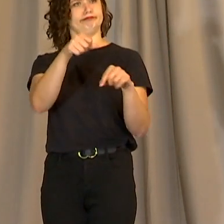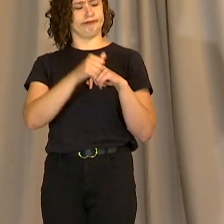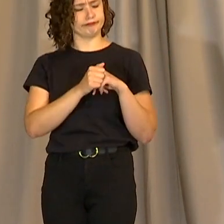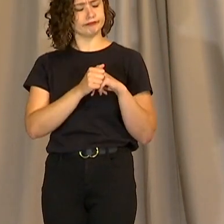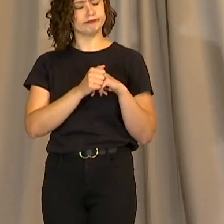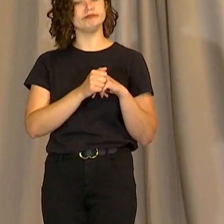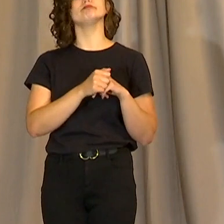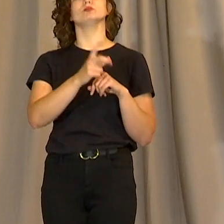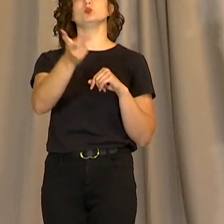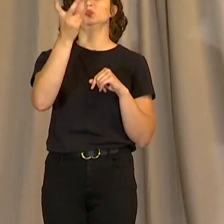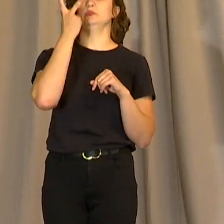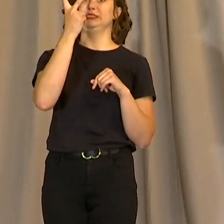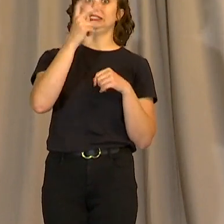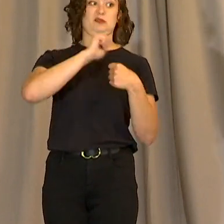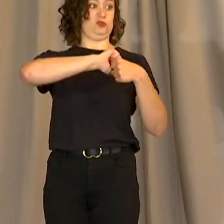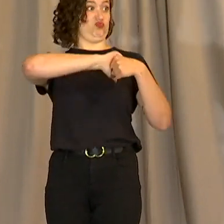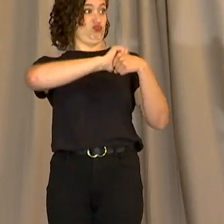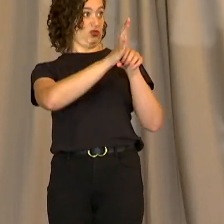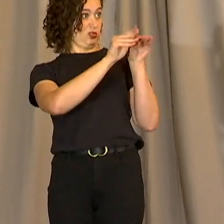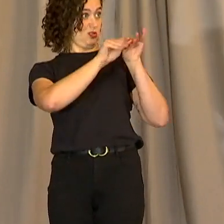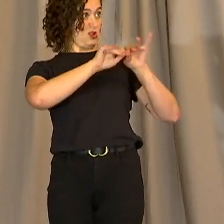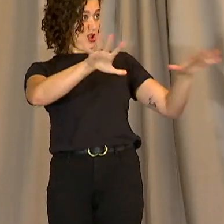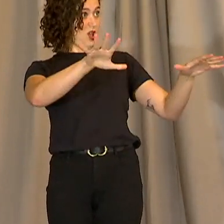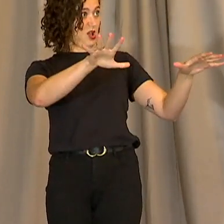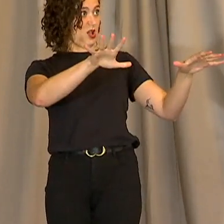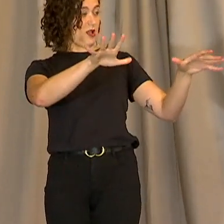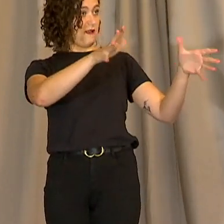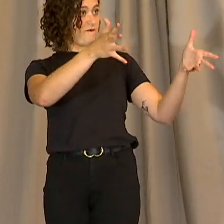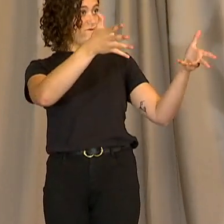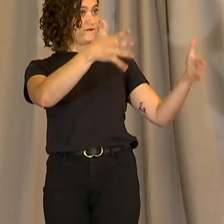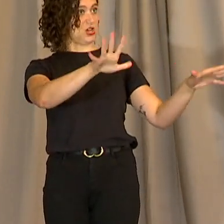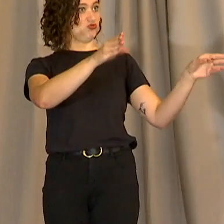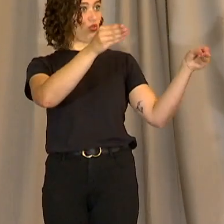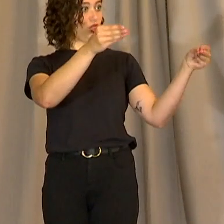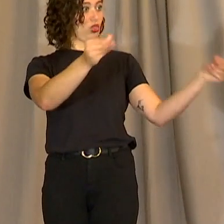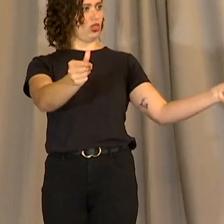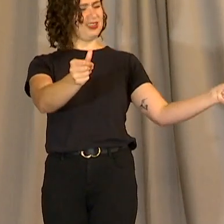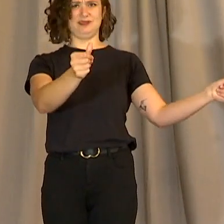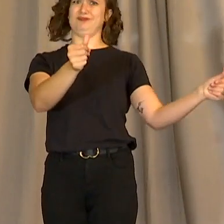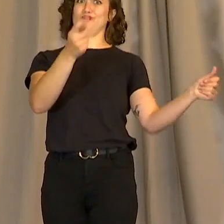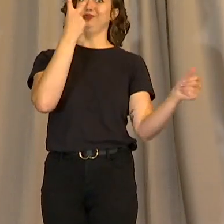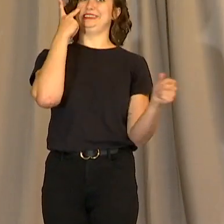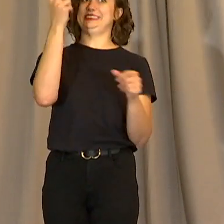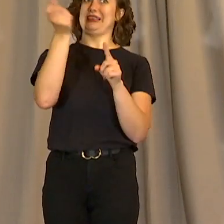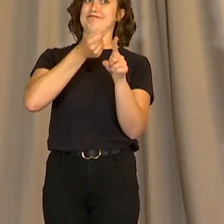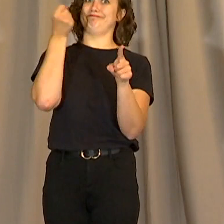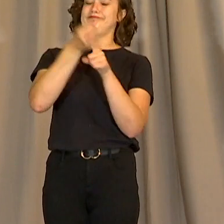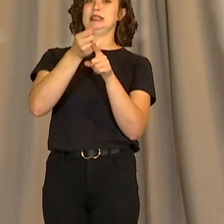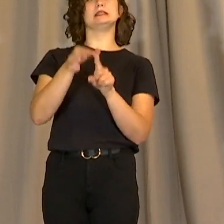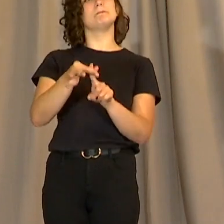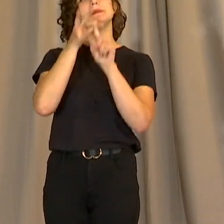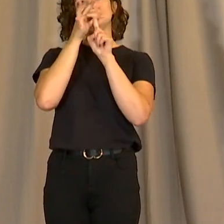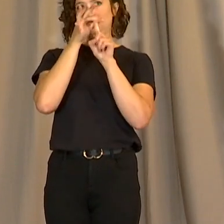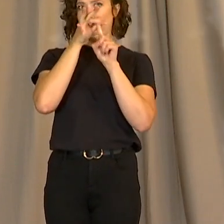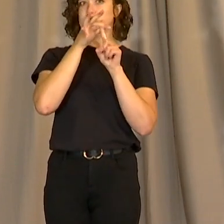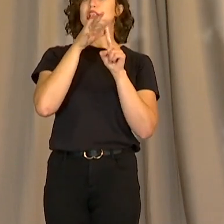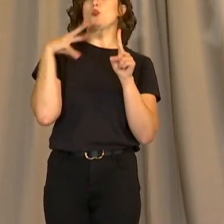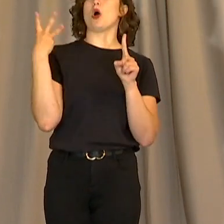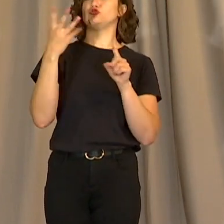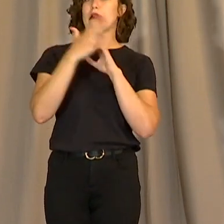Post-pandemic, truly the impact, especially in 4197. In Washtenaw County,